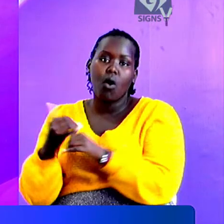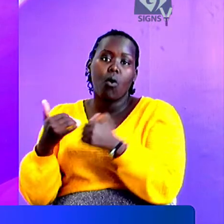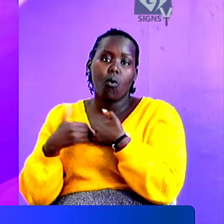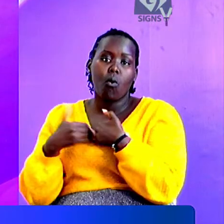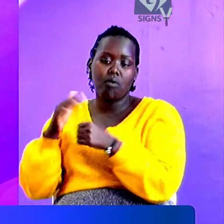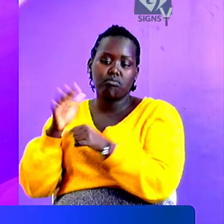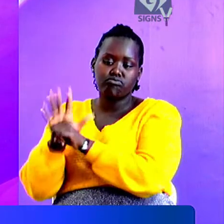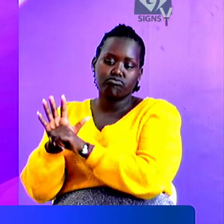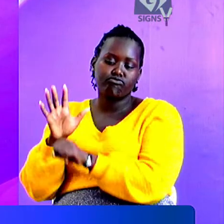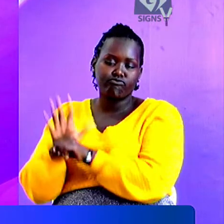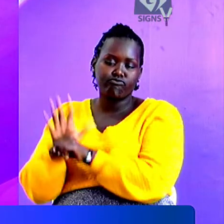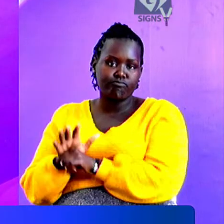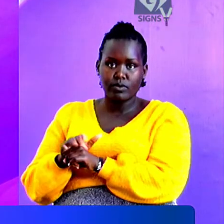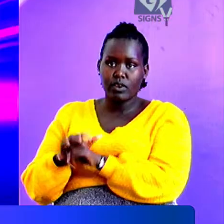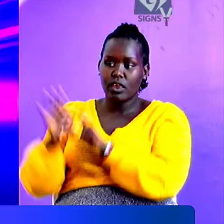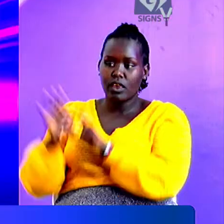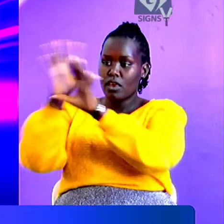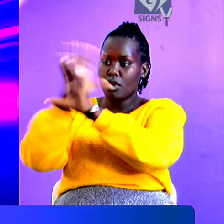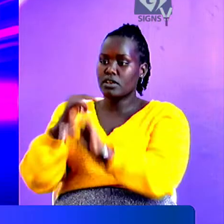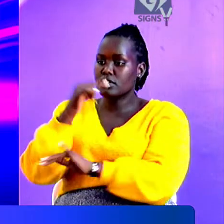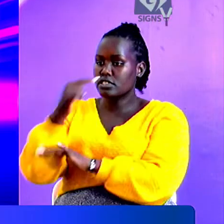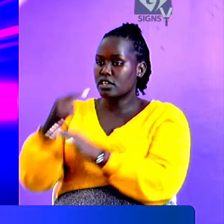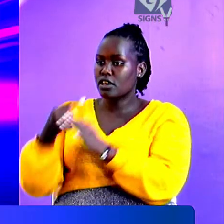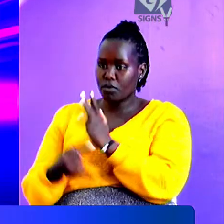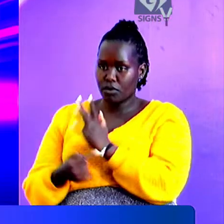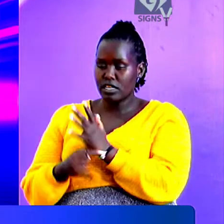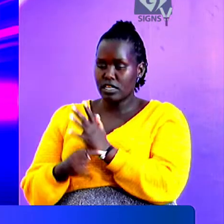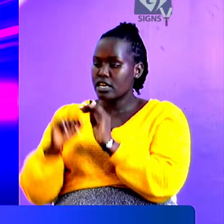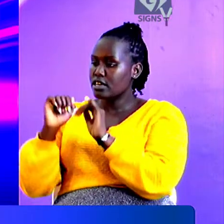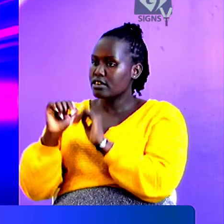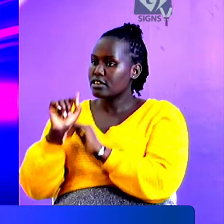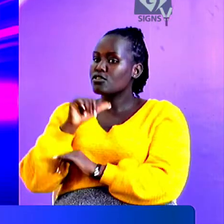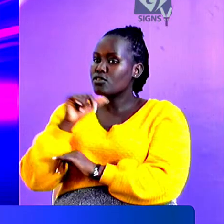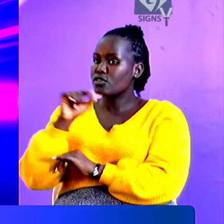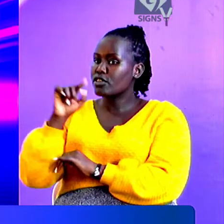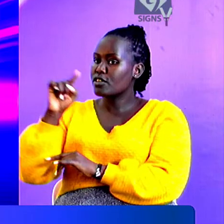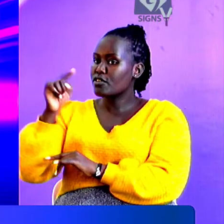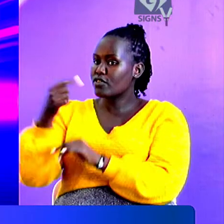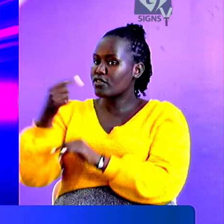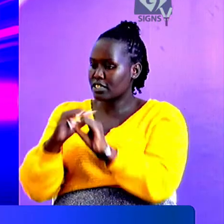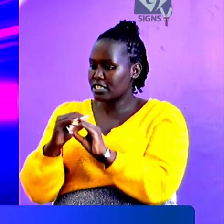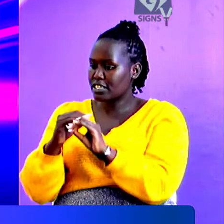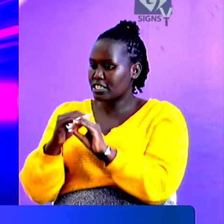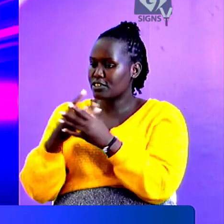unemployed. The president said that he isn't the first president to deal with unemployment. You see, the fact that